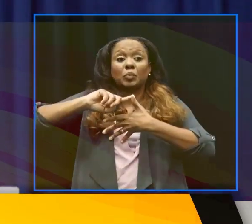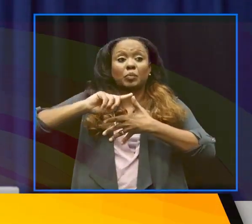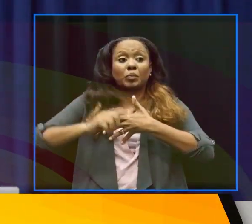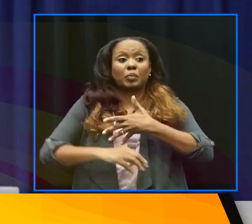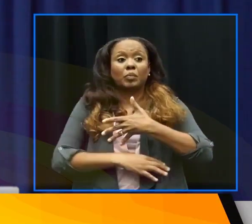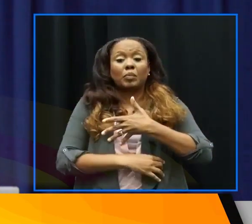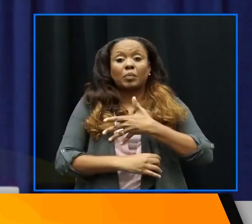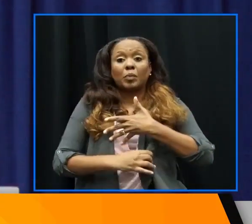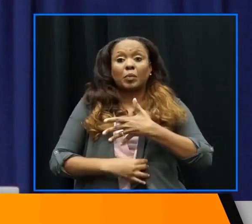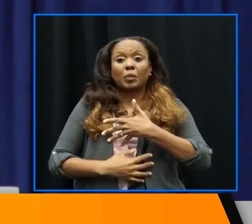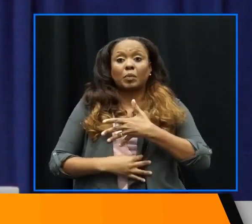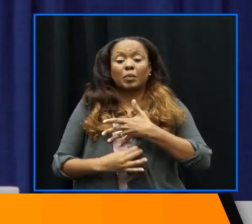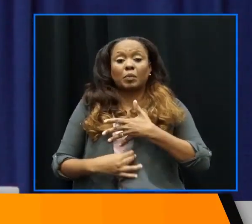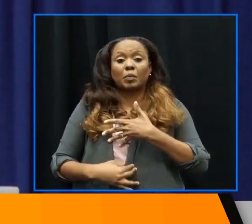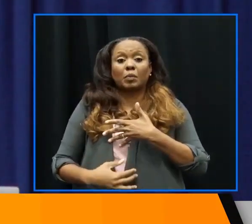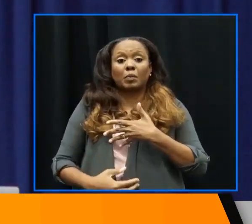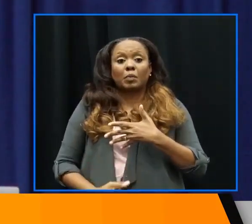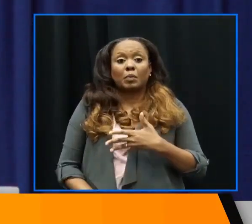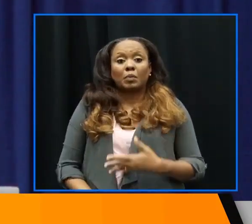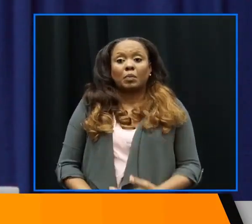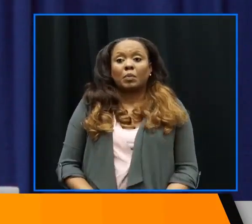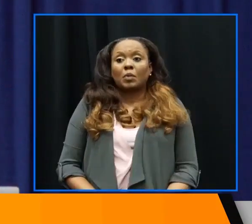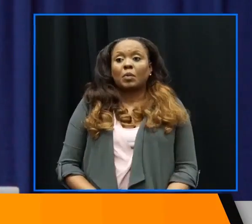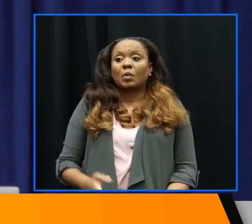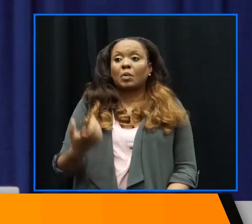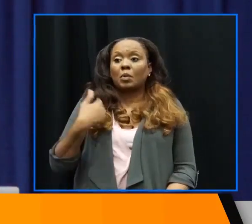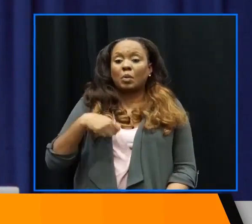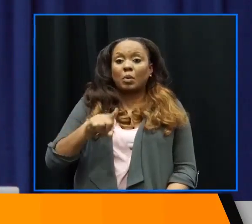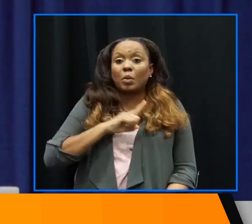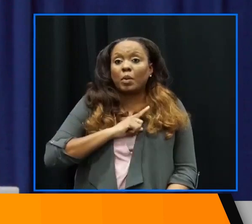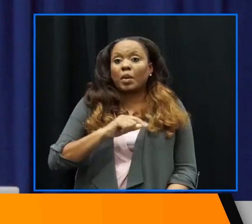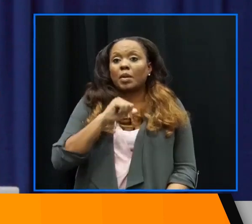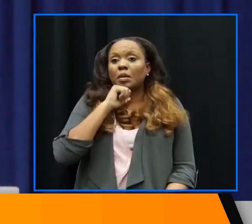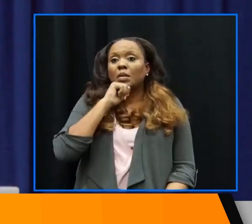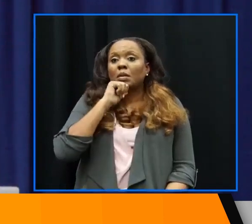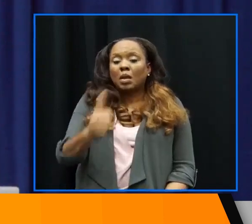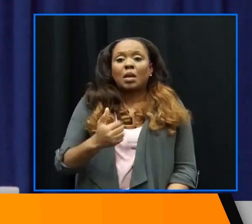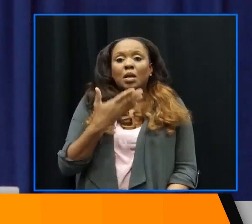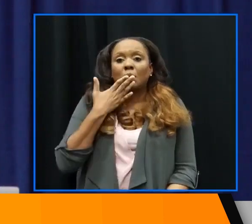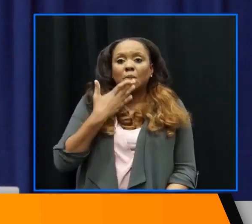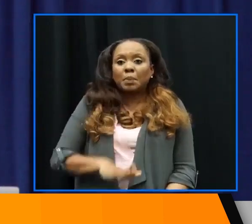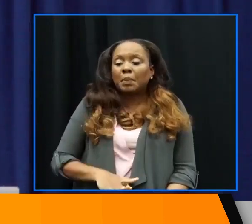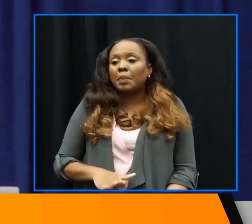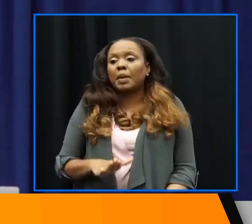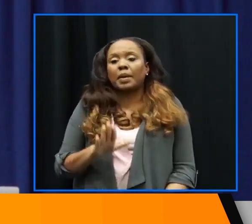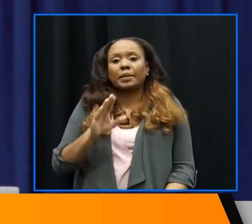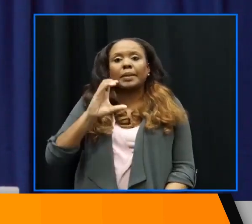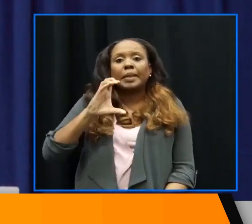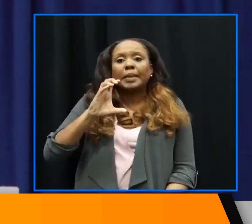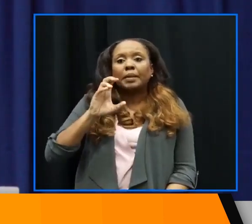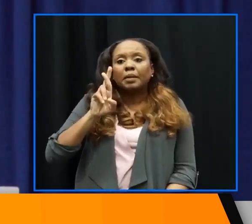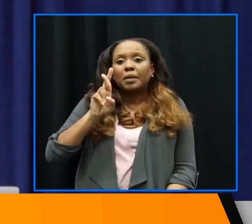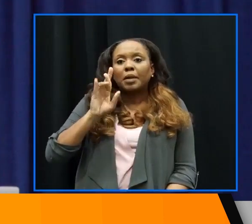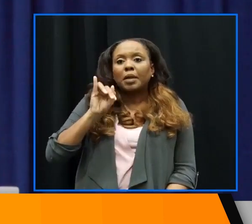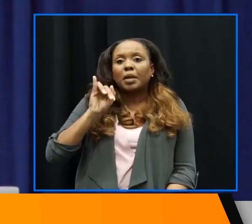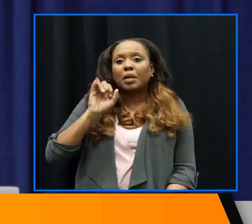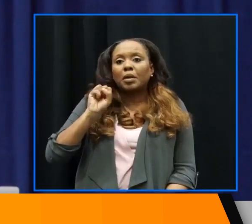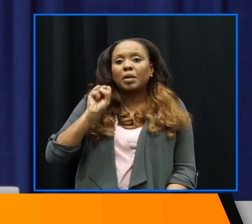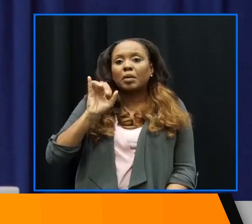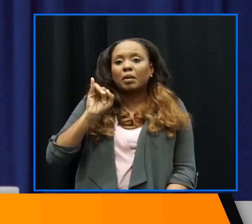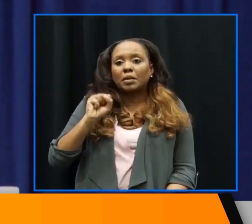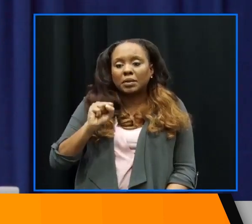are not in crisis but we want to avoid a crisis 15 years from now.